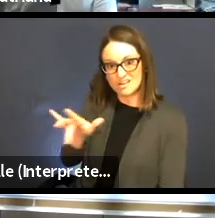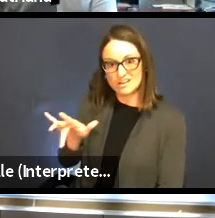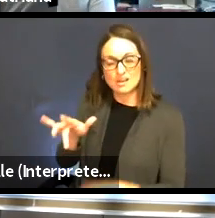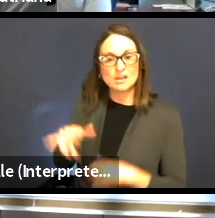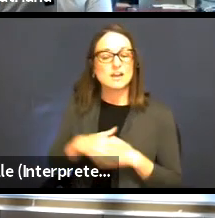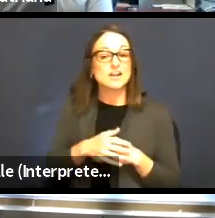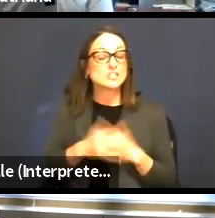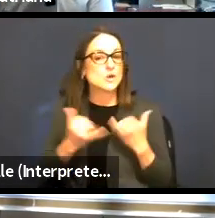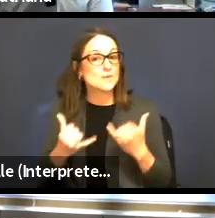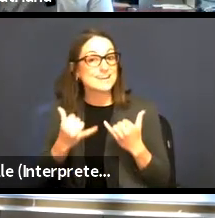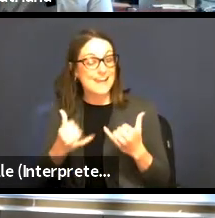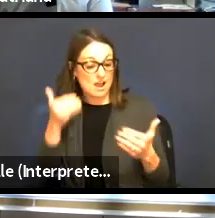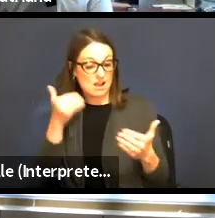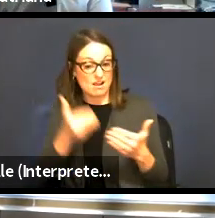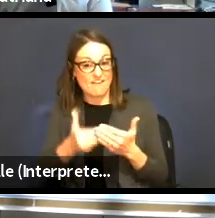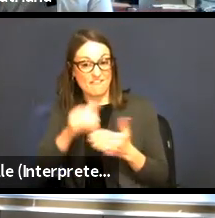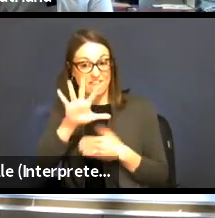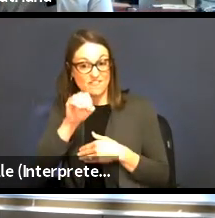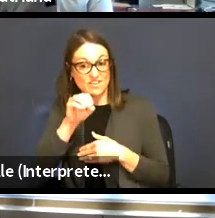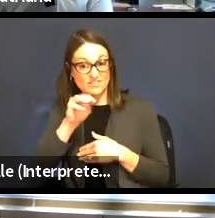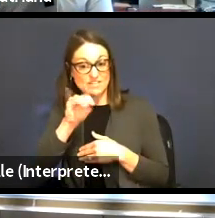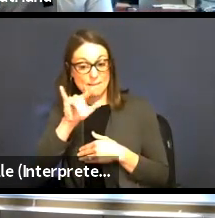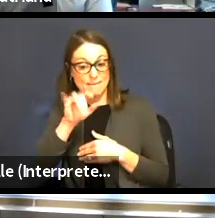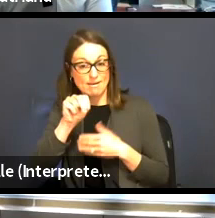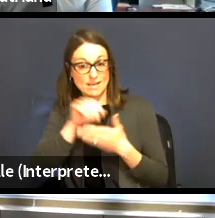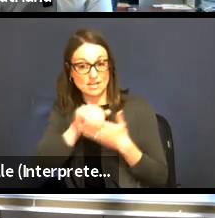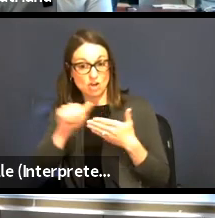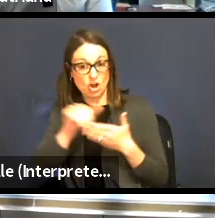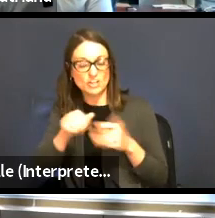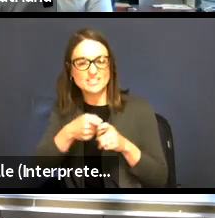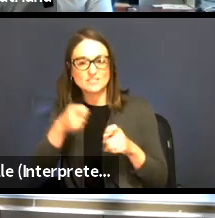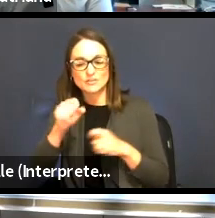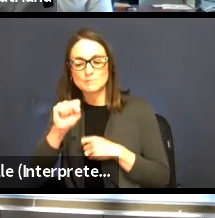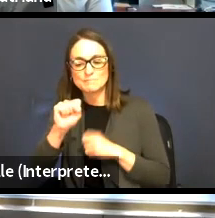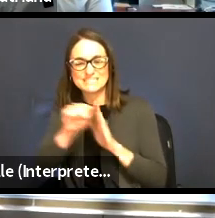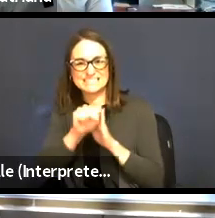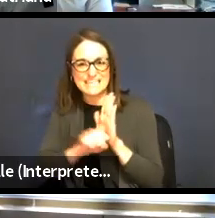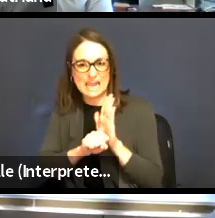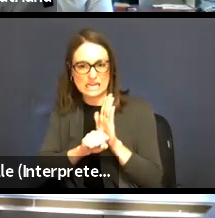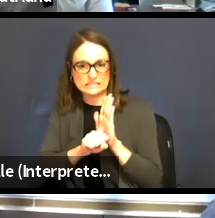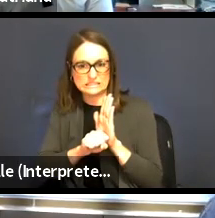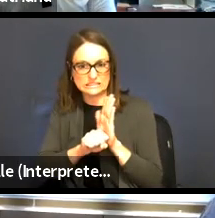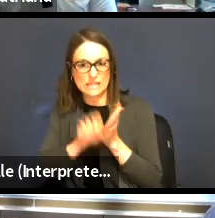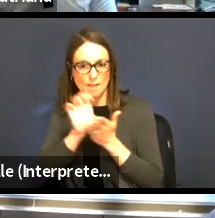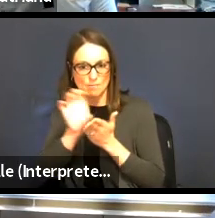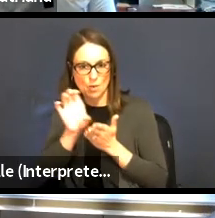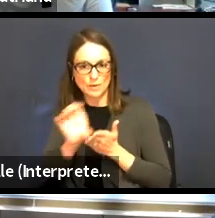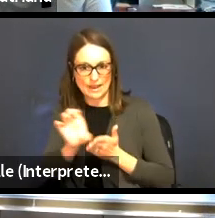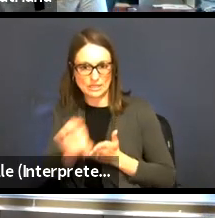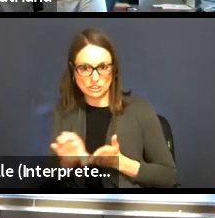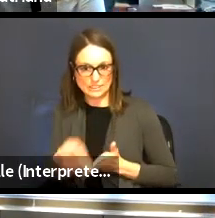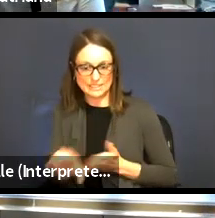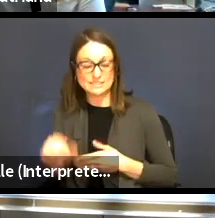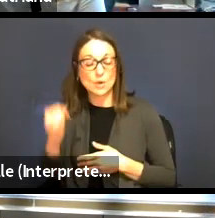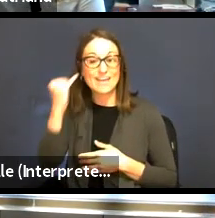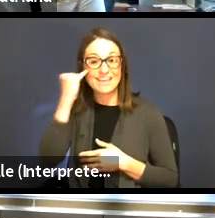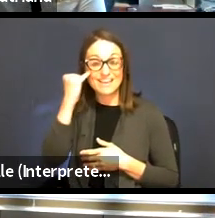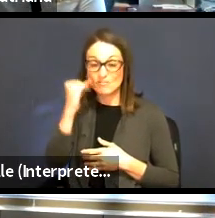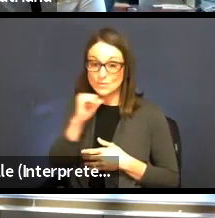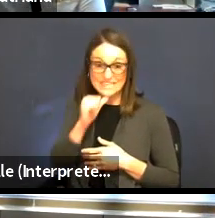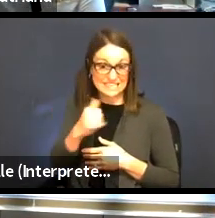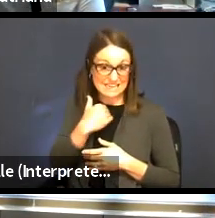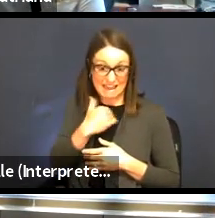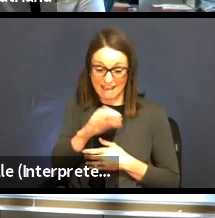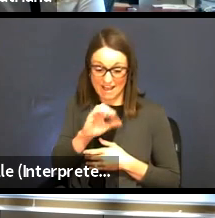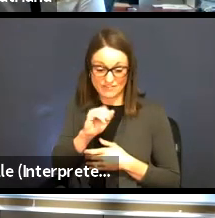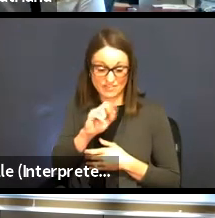$50 million of our funding comes from state appropriations, and a 58% reduction in that, if we didn't have the CARES Act relief funding,